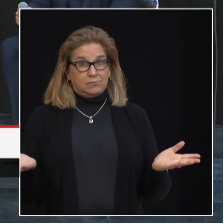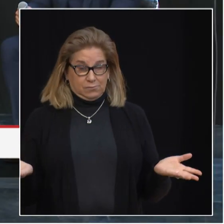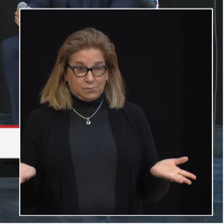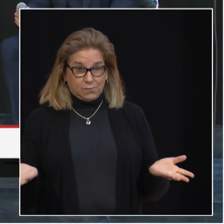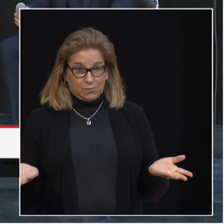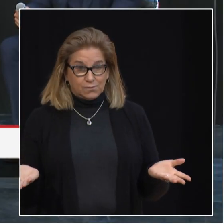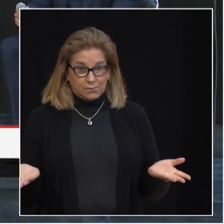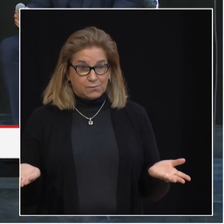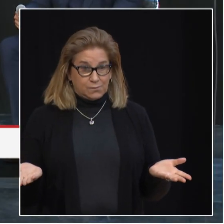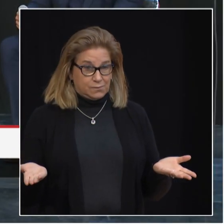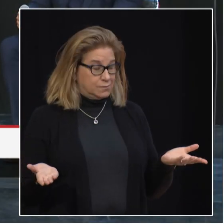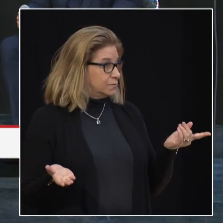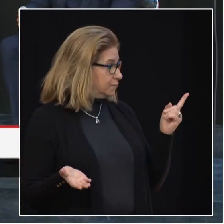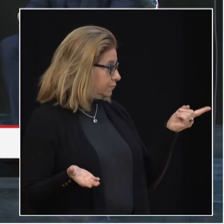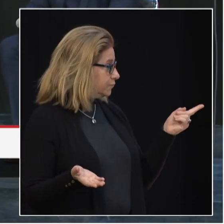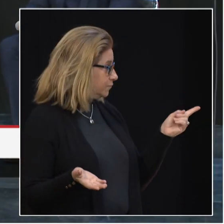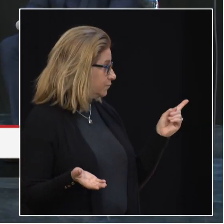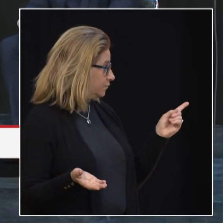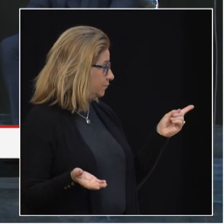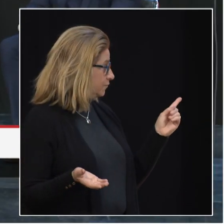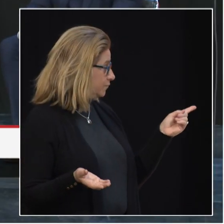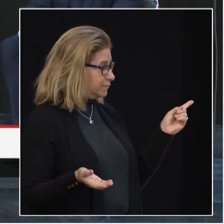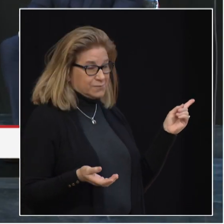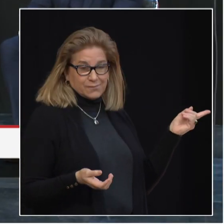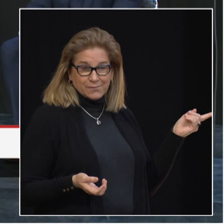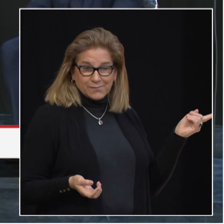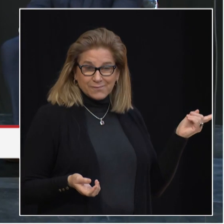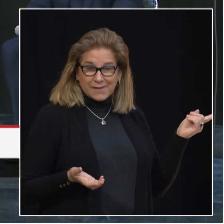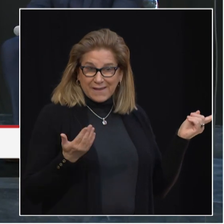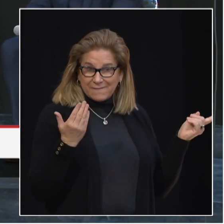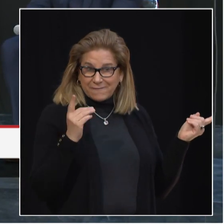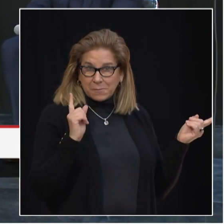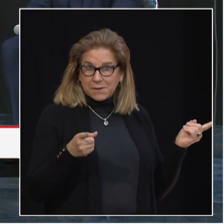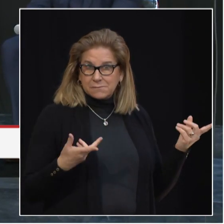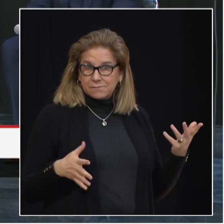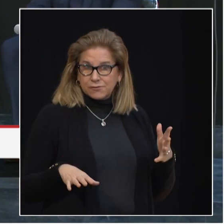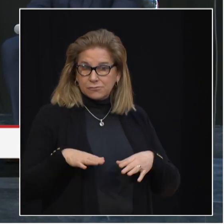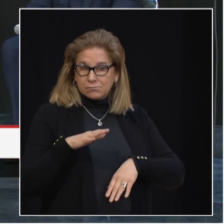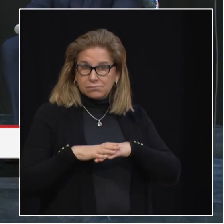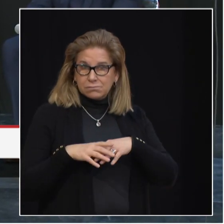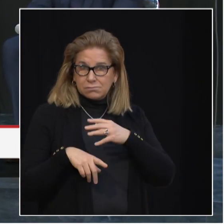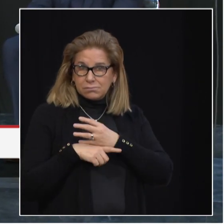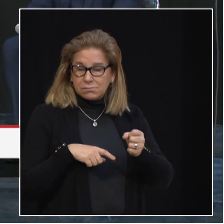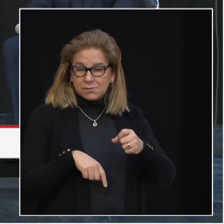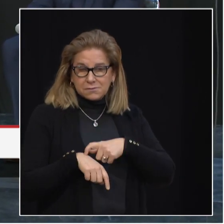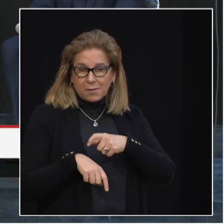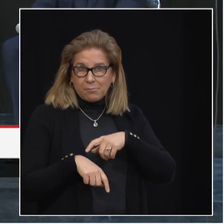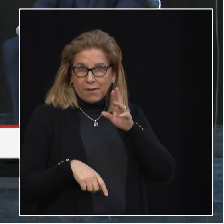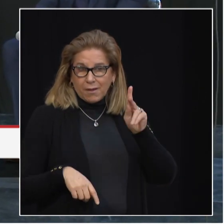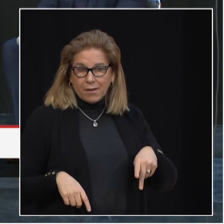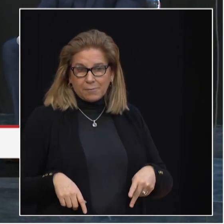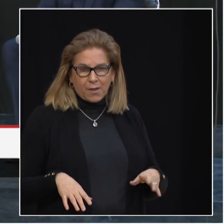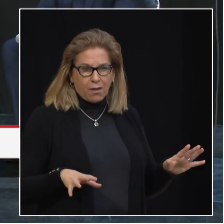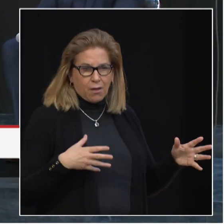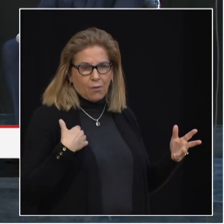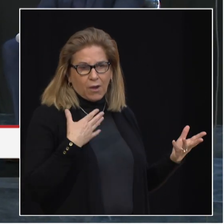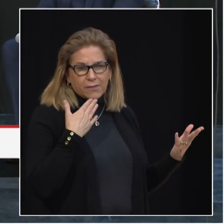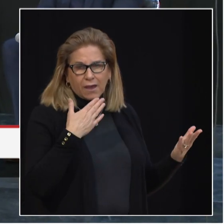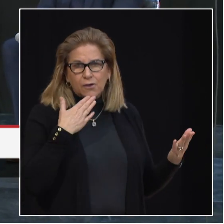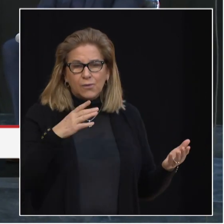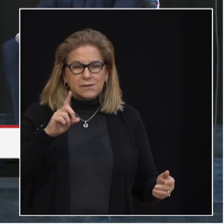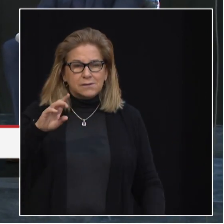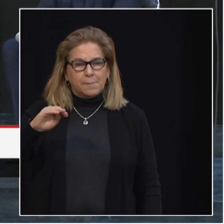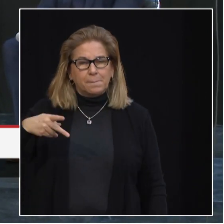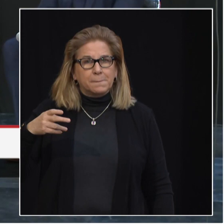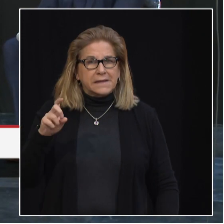the end of our 15 minutes. But I just wanted to thank our panelists and acknowledge the DemPed team who's been working on engaging with stakeholders around this,